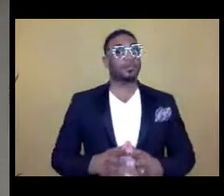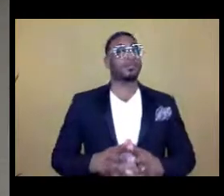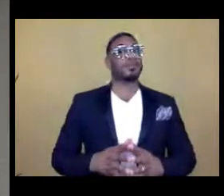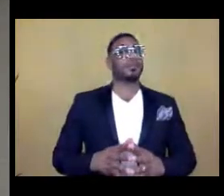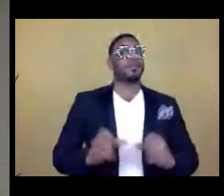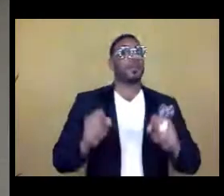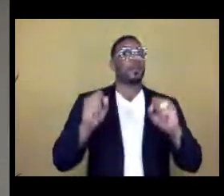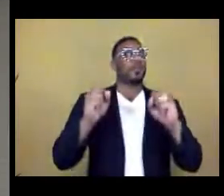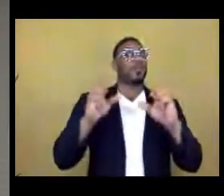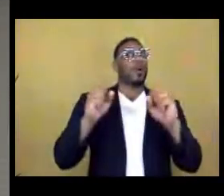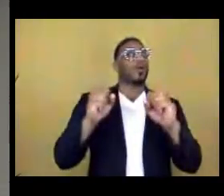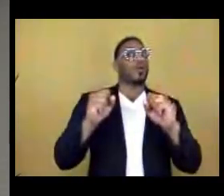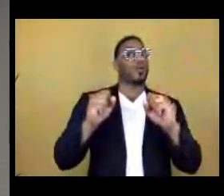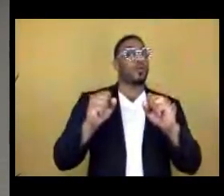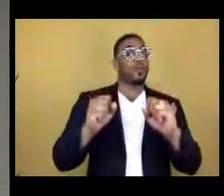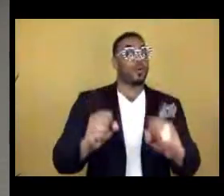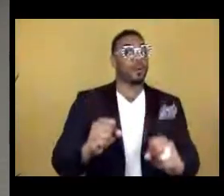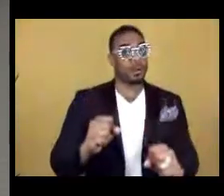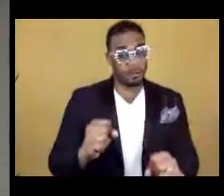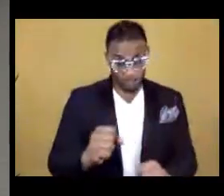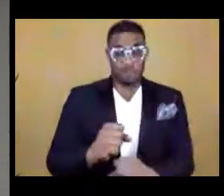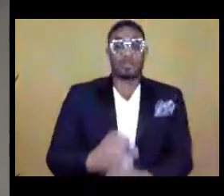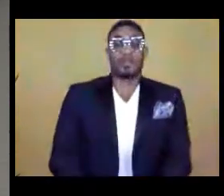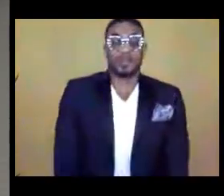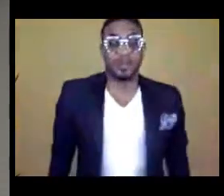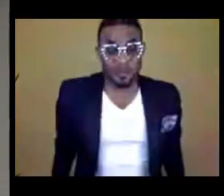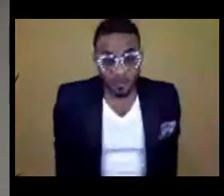One word, phew,